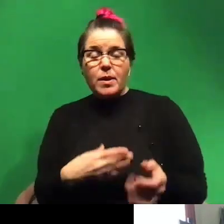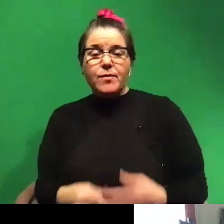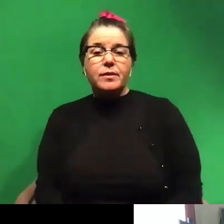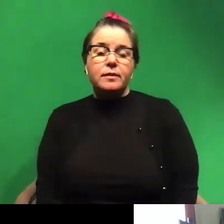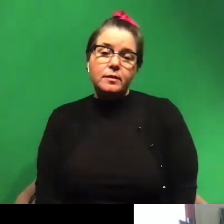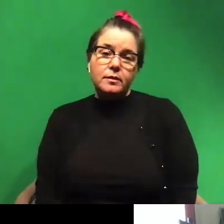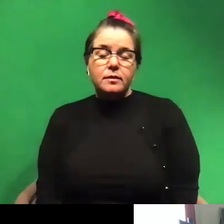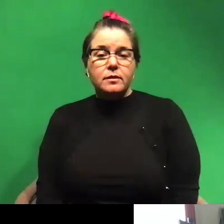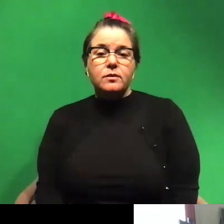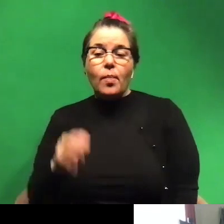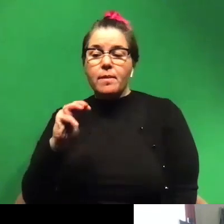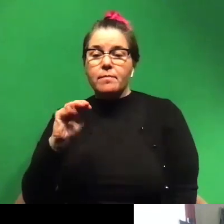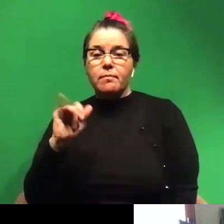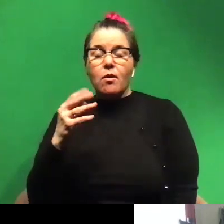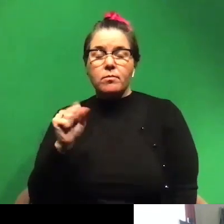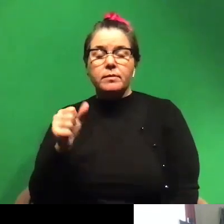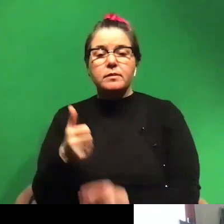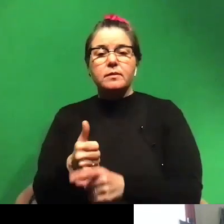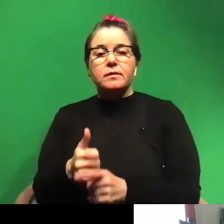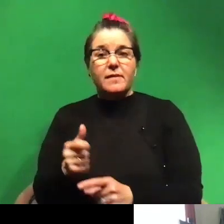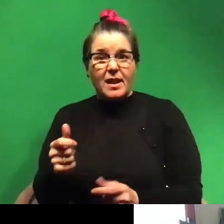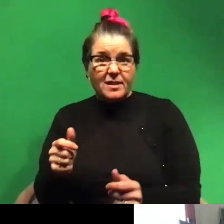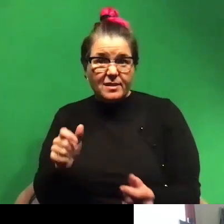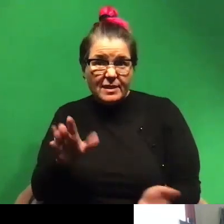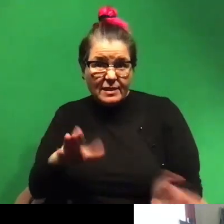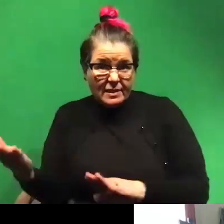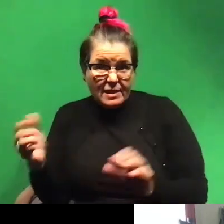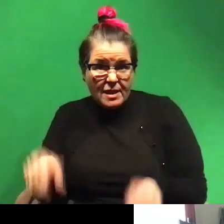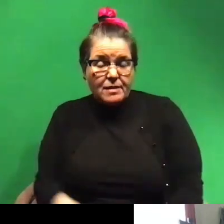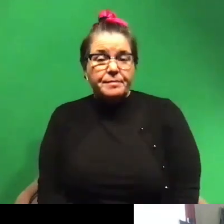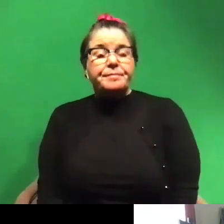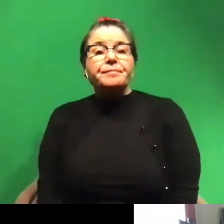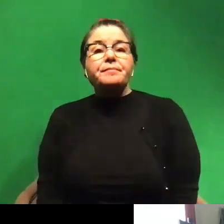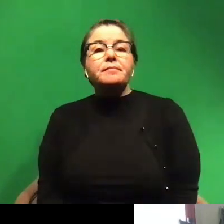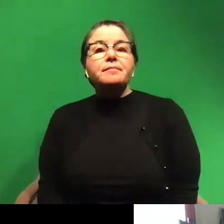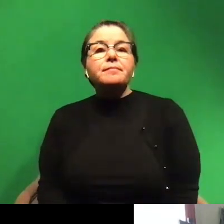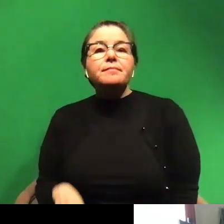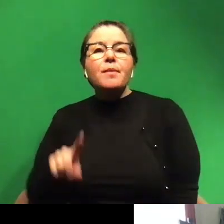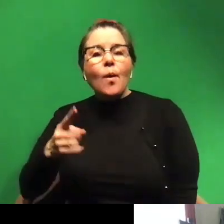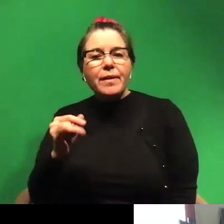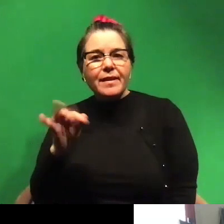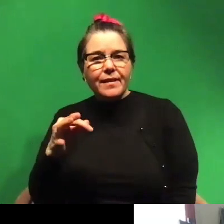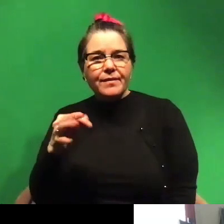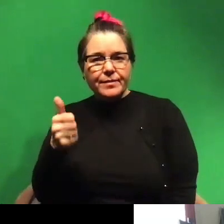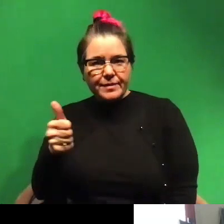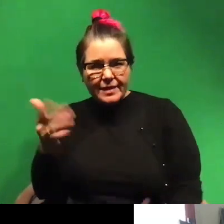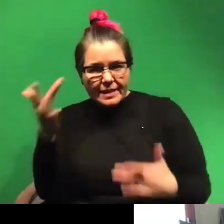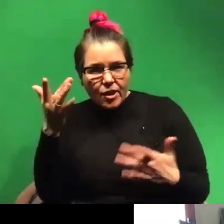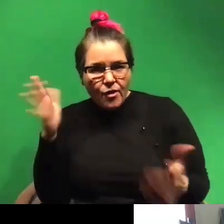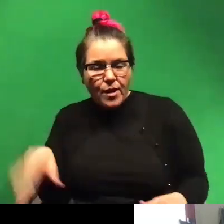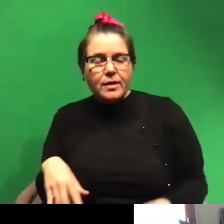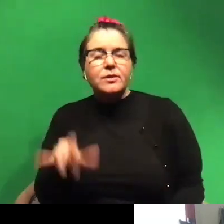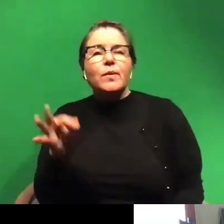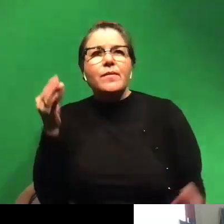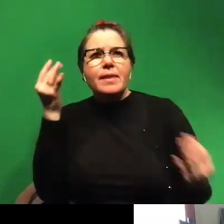there are microbes that, and that's very deadly, but it's only deadly when we're sick. So if you think